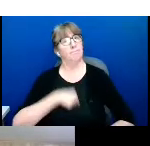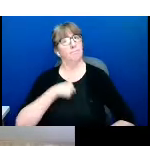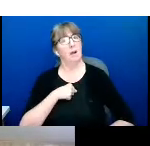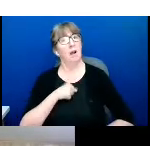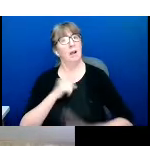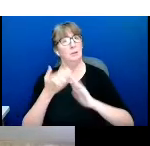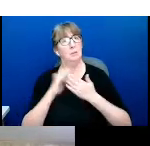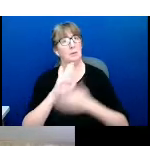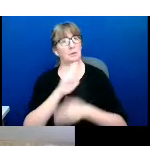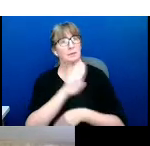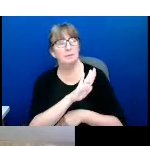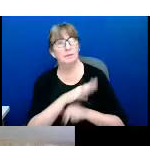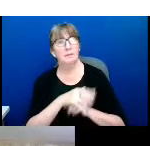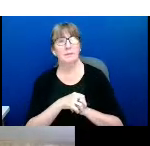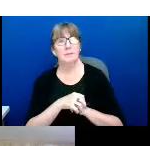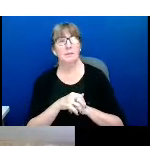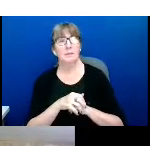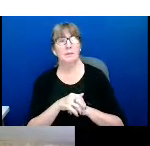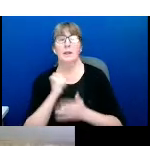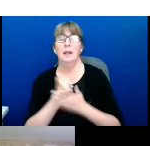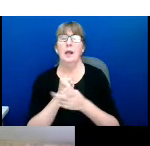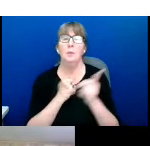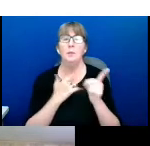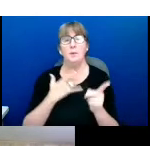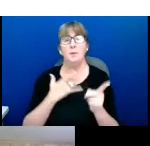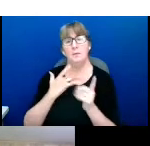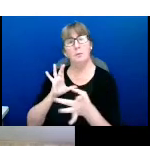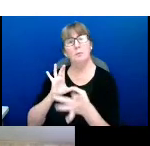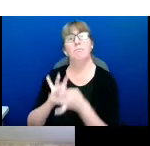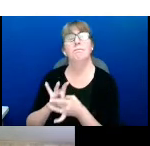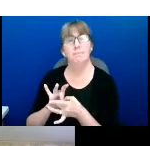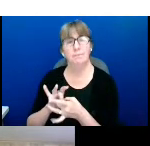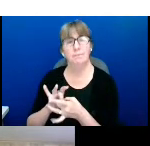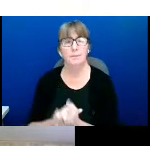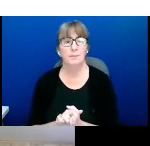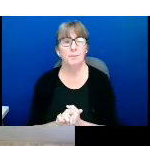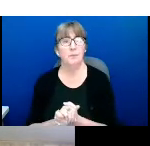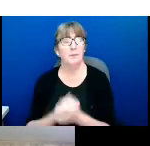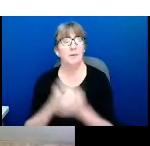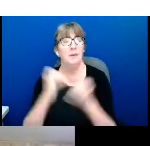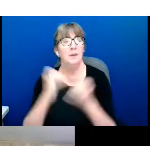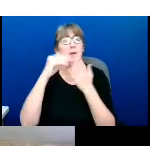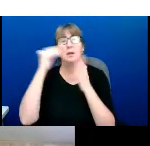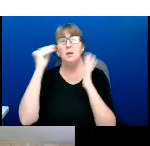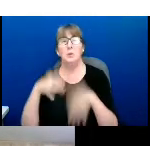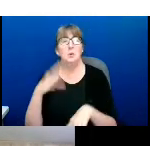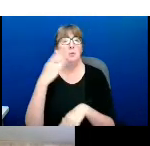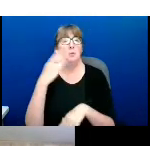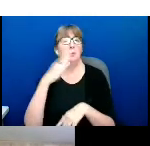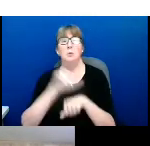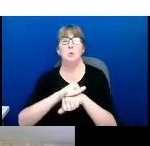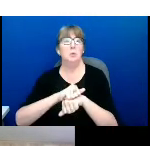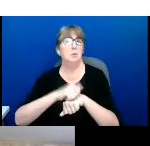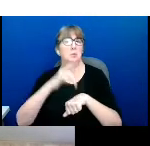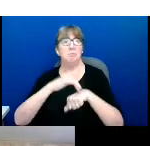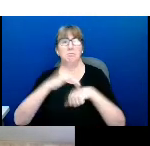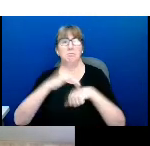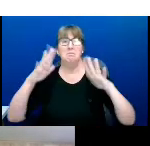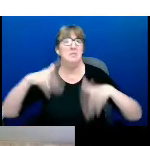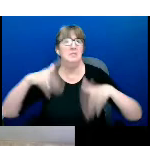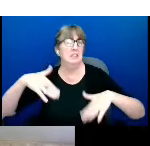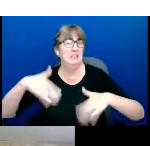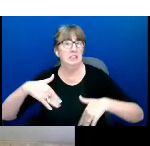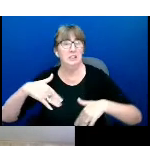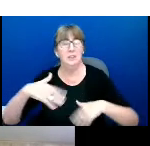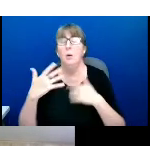in. And, a lot of the students had never been to Bluestone State Park, but I think